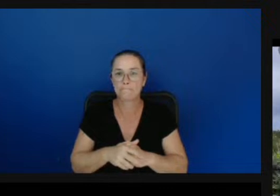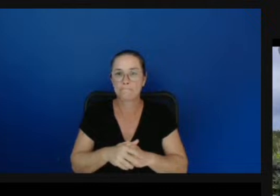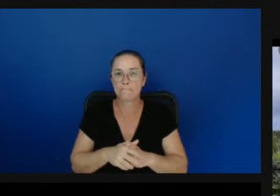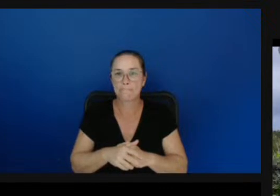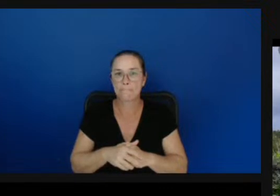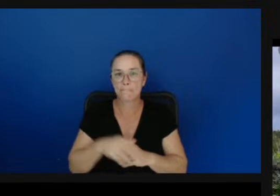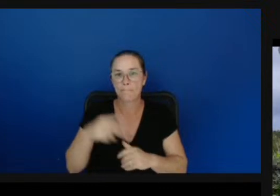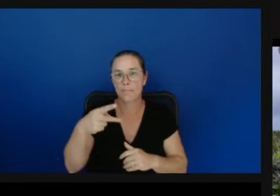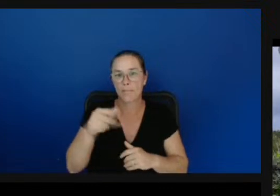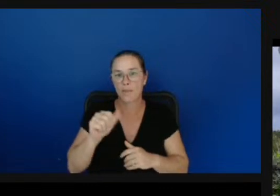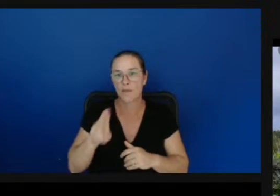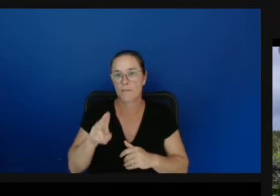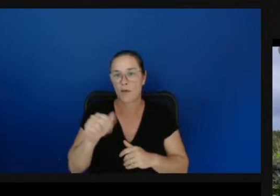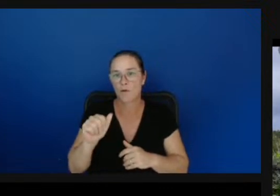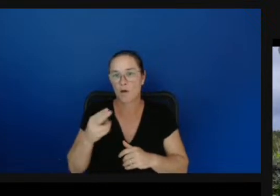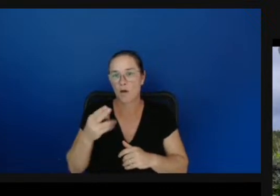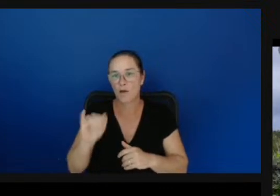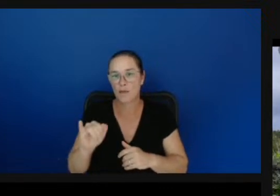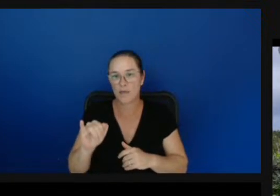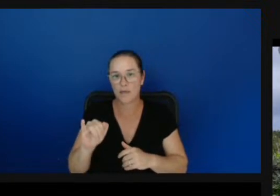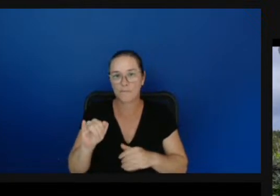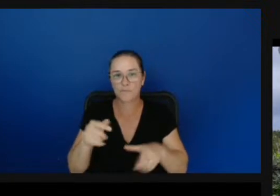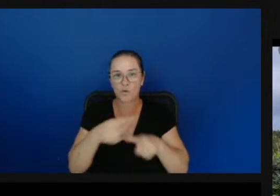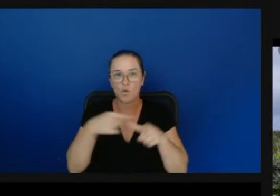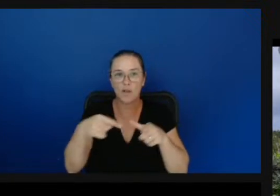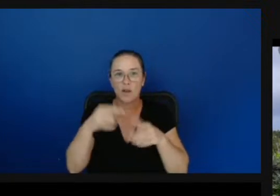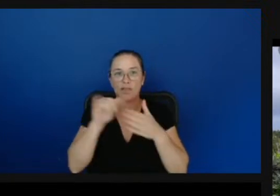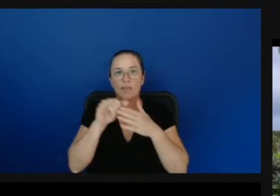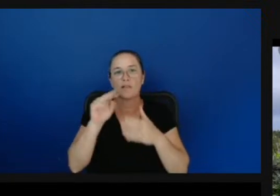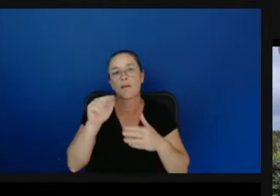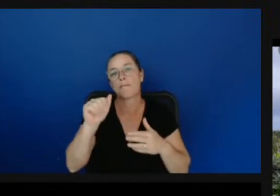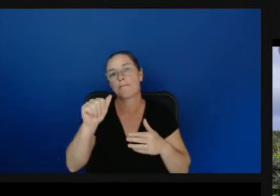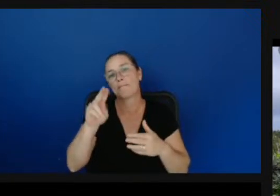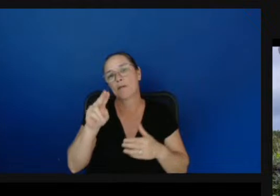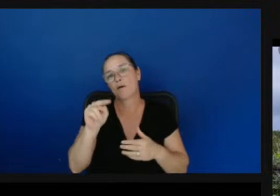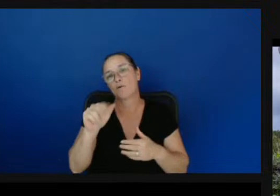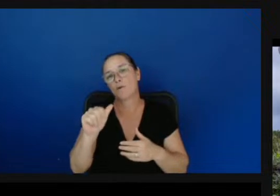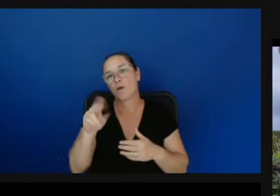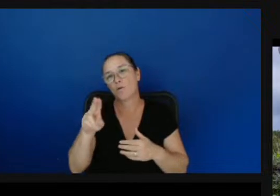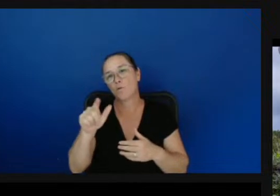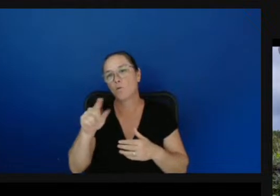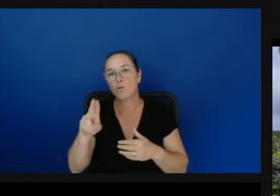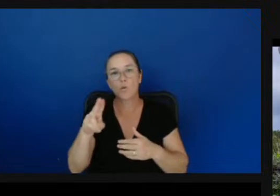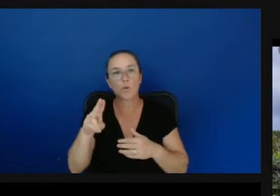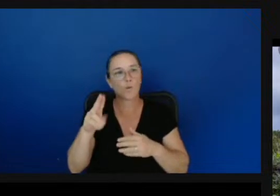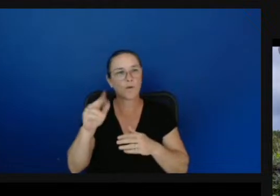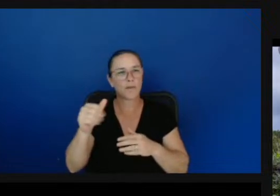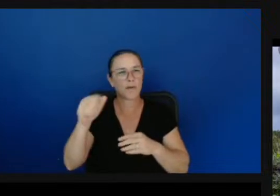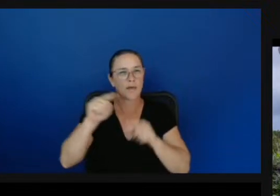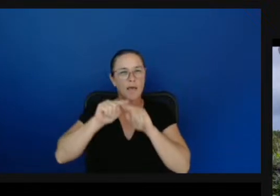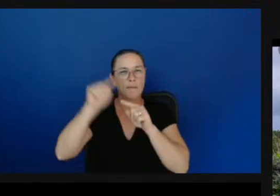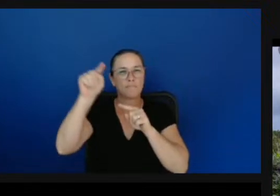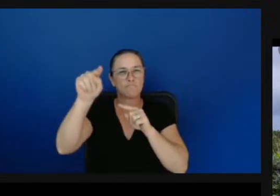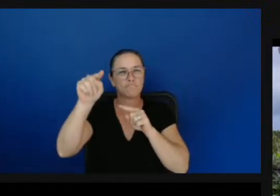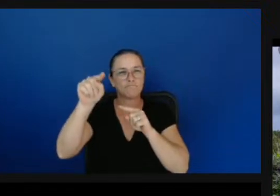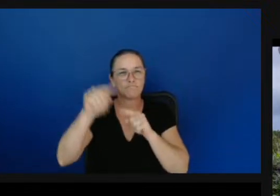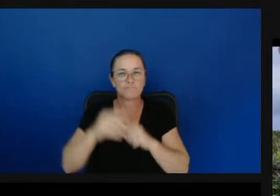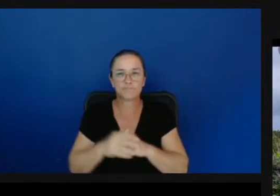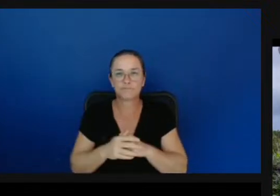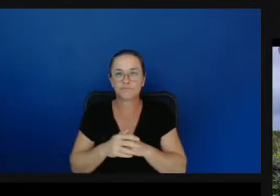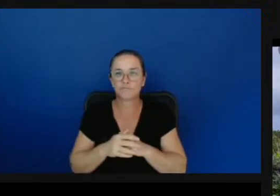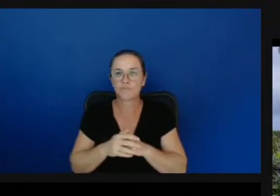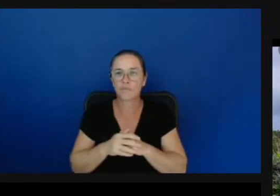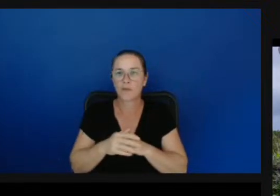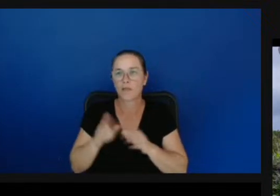Pawahi crater, Maunaulu here in the background. This was a couple of eruption sites right through